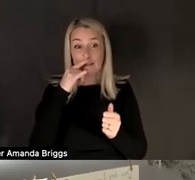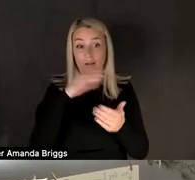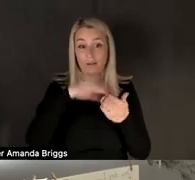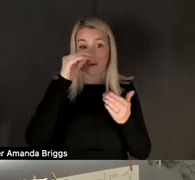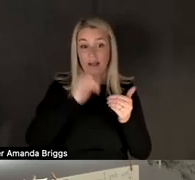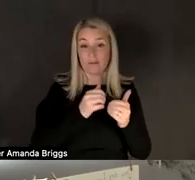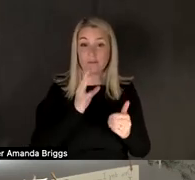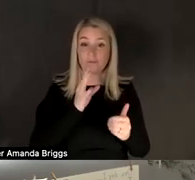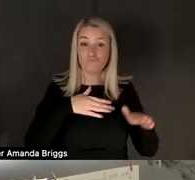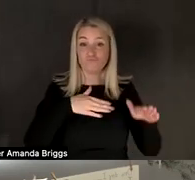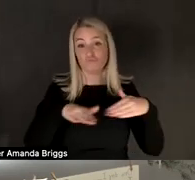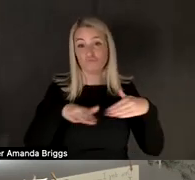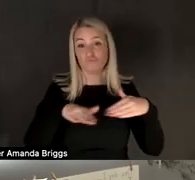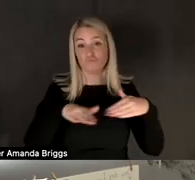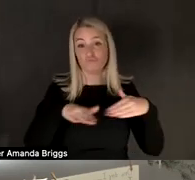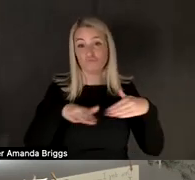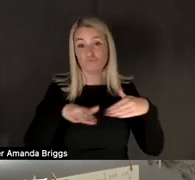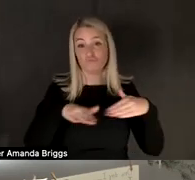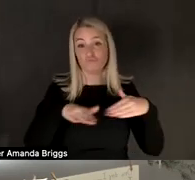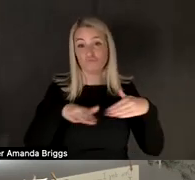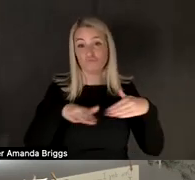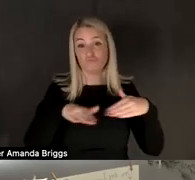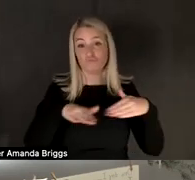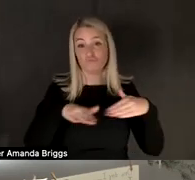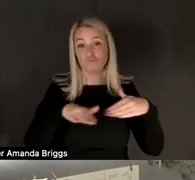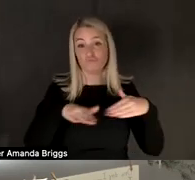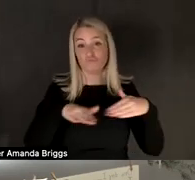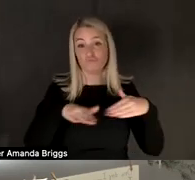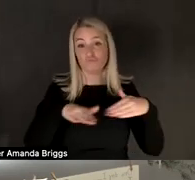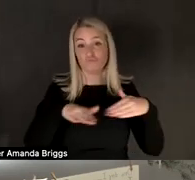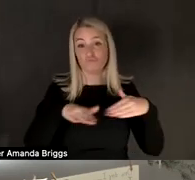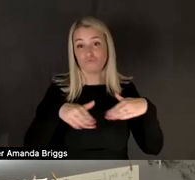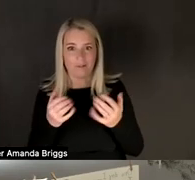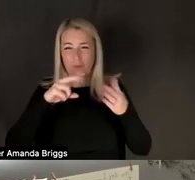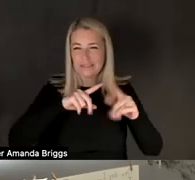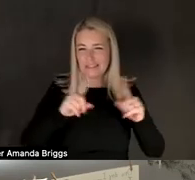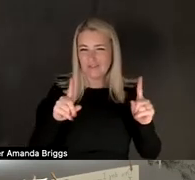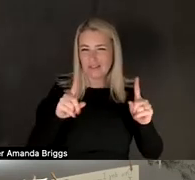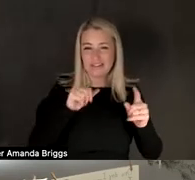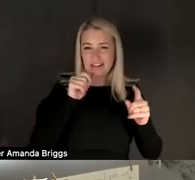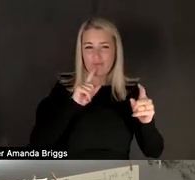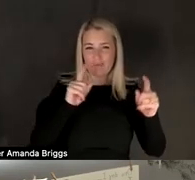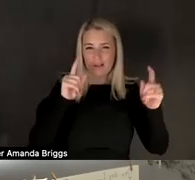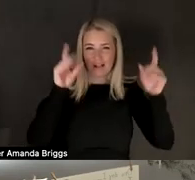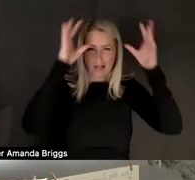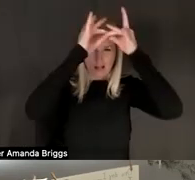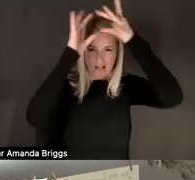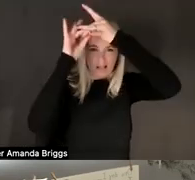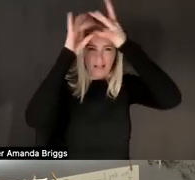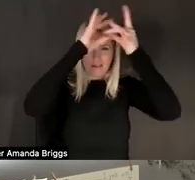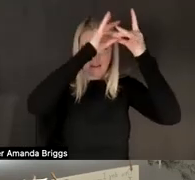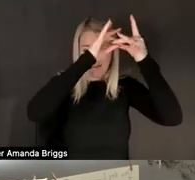different. Reading is not hardwired in the brain, and the neural pathways involved must be developed through successful